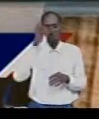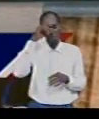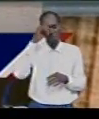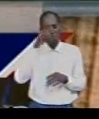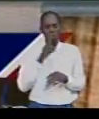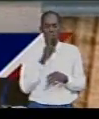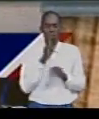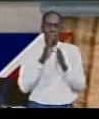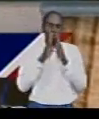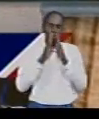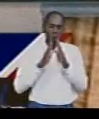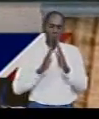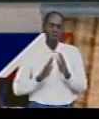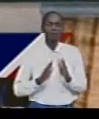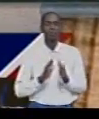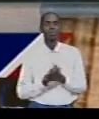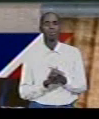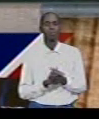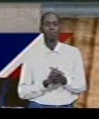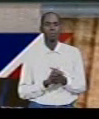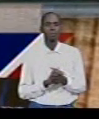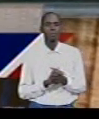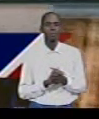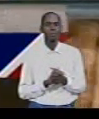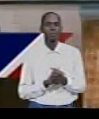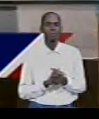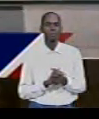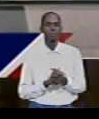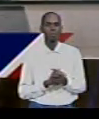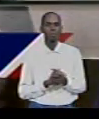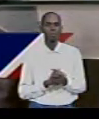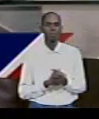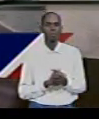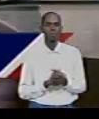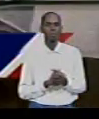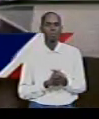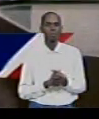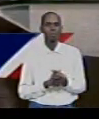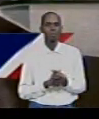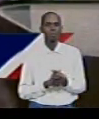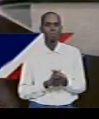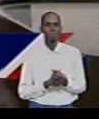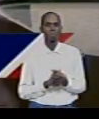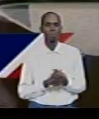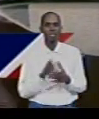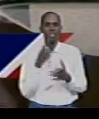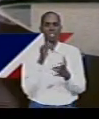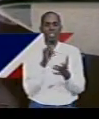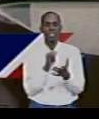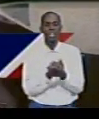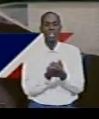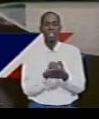Quietness, that is our wisdom. Glossing over matters, that is our